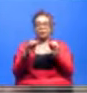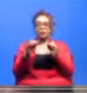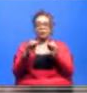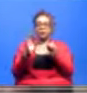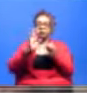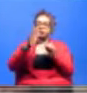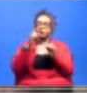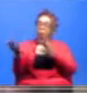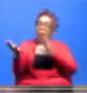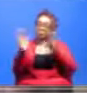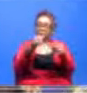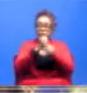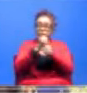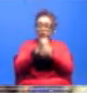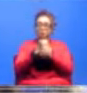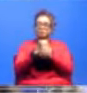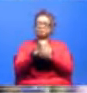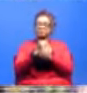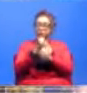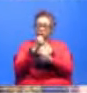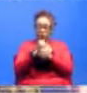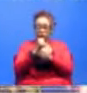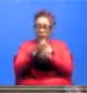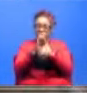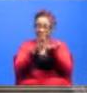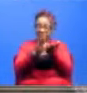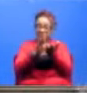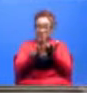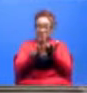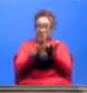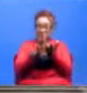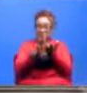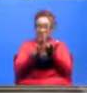kazini toka mgomo anze watasimamishwa kazi. Fatma Bugu, NTV.